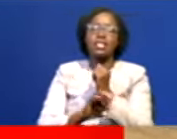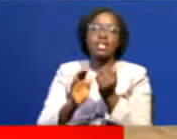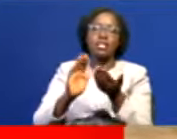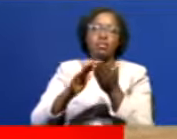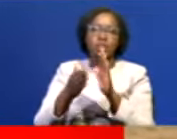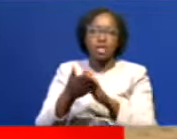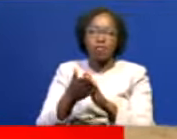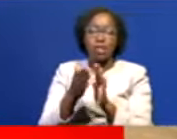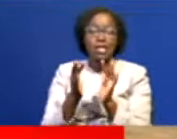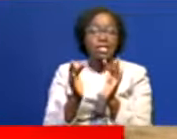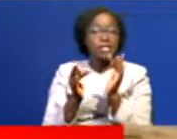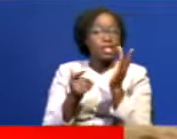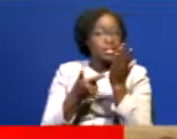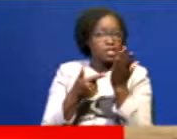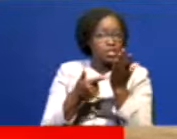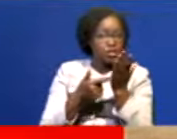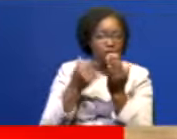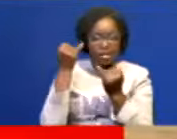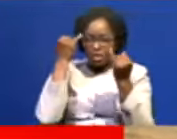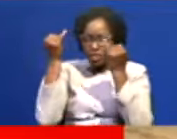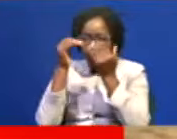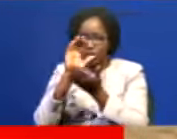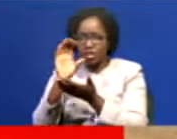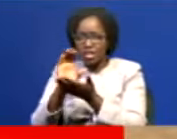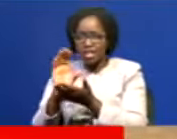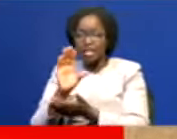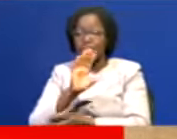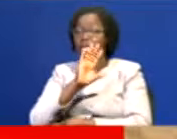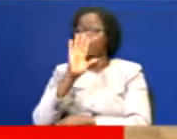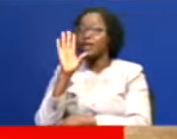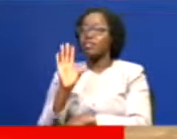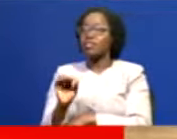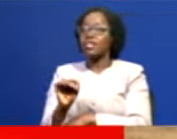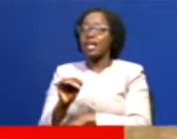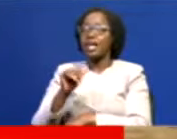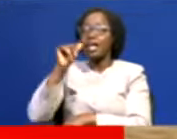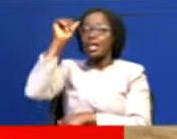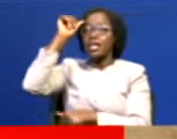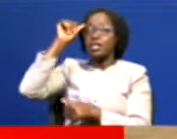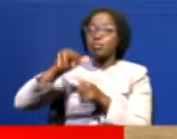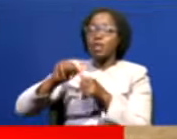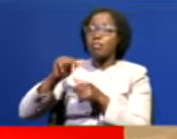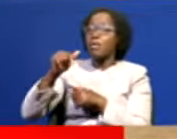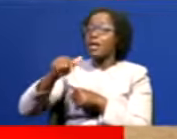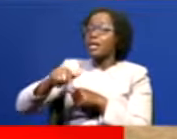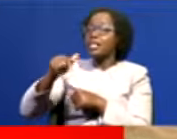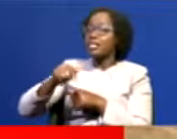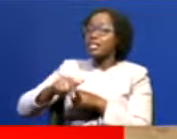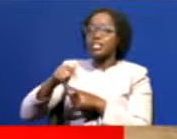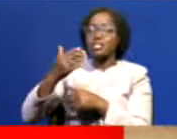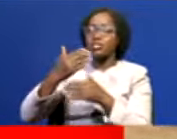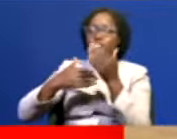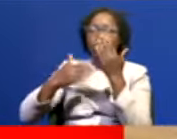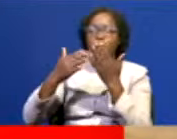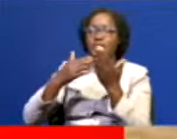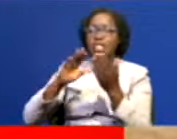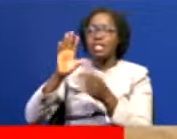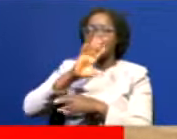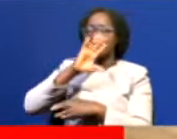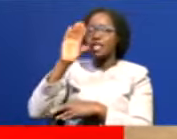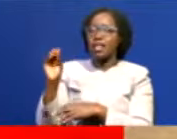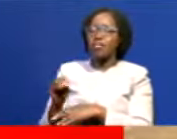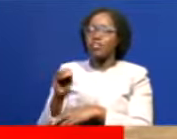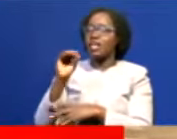the digital and innovation hub in Africa. Remember, this Konza Technopolis has been dubbed as the African